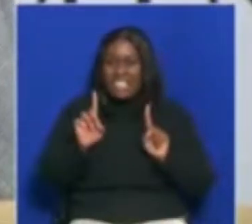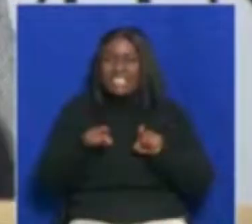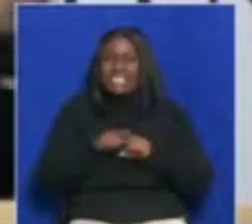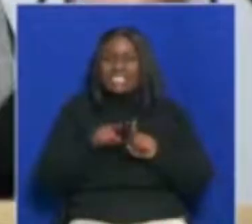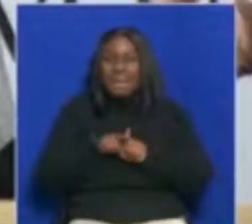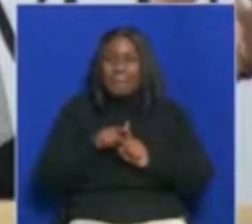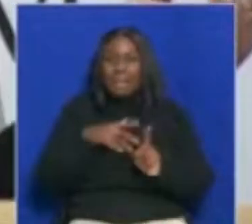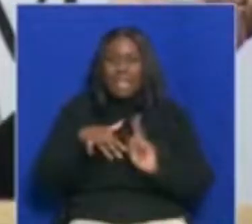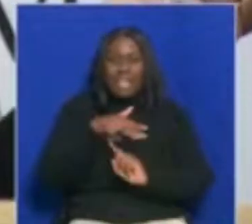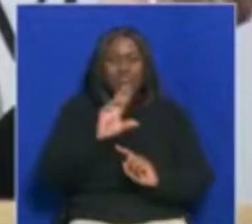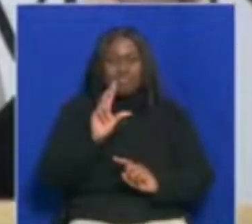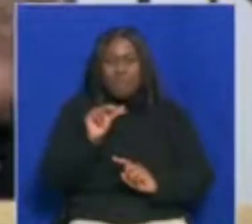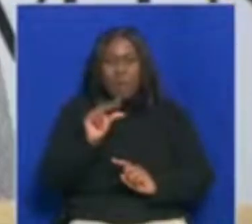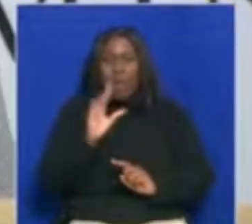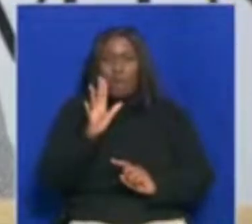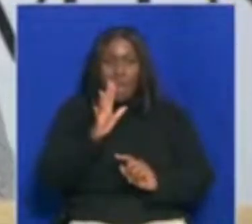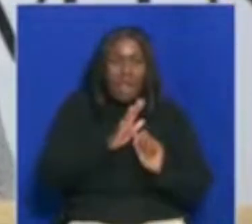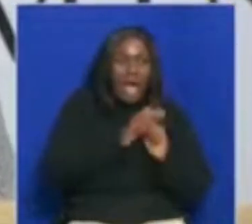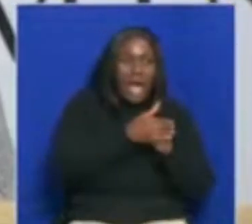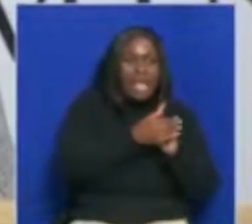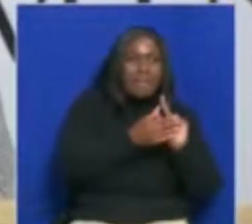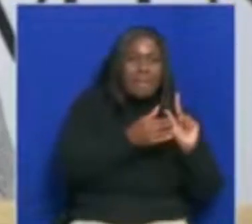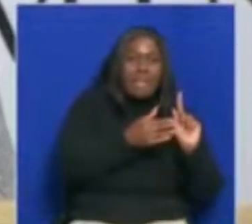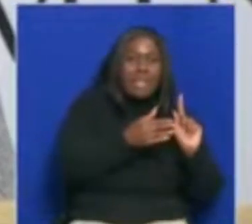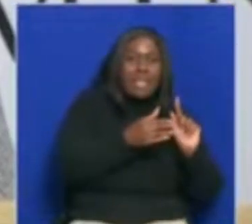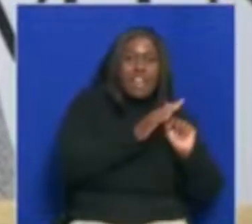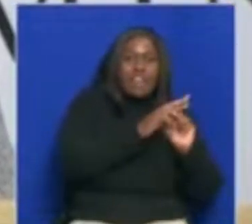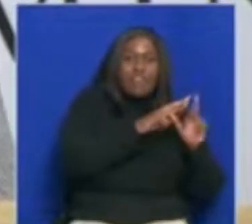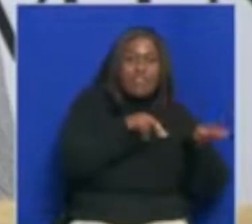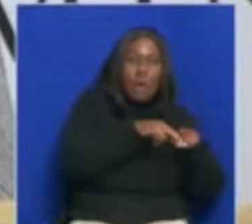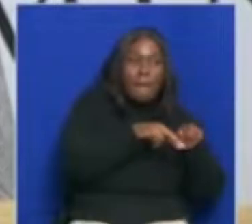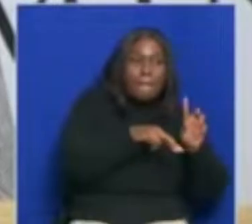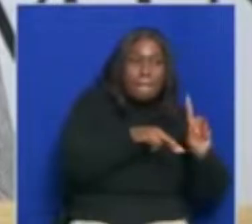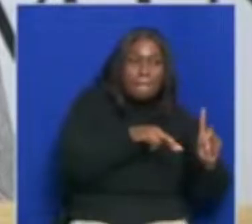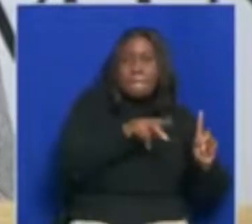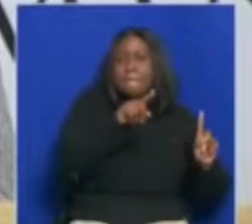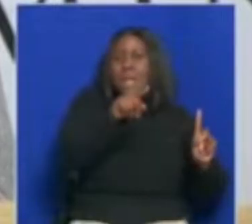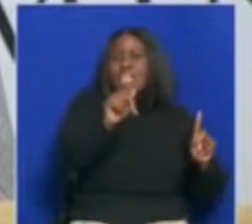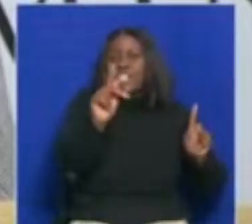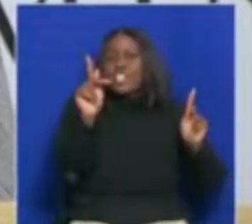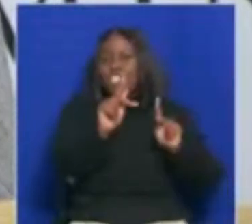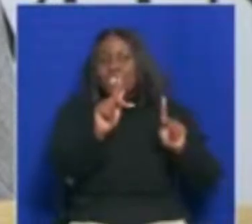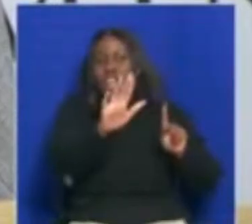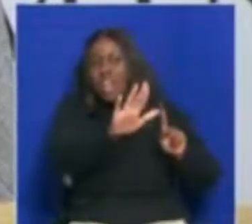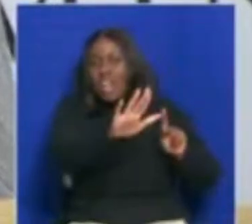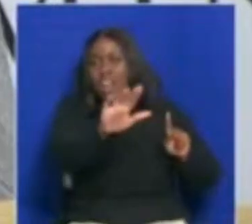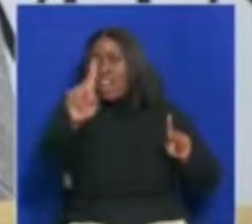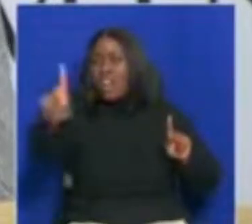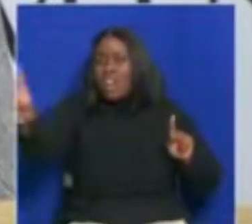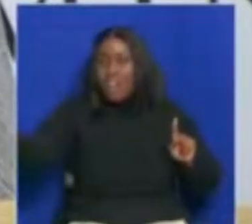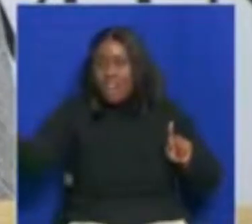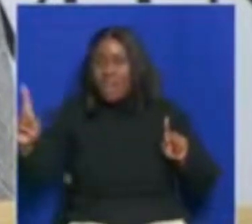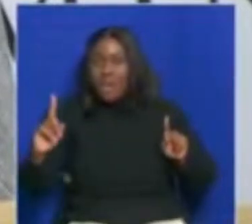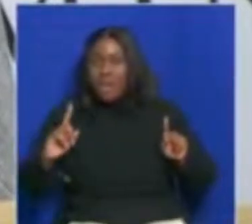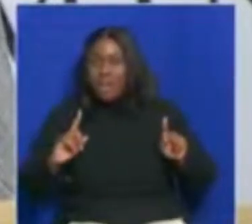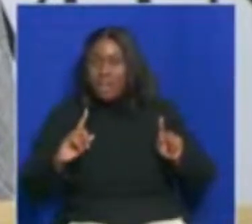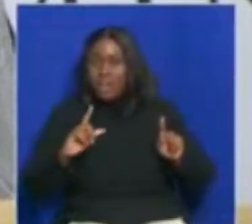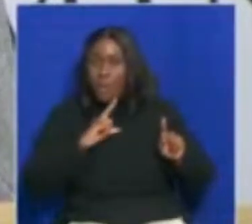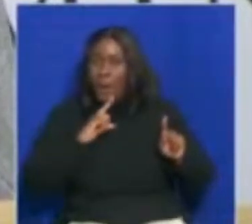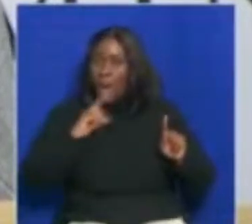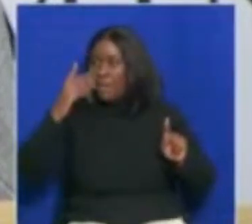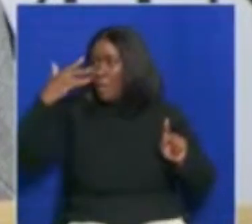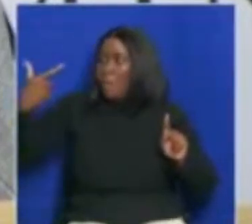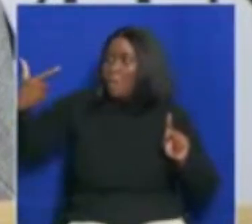cover, maybe one in the room, one in the kitchen, if they know they're coming under fire. But here they were